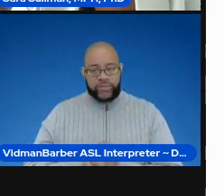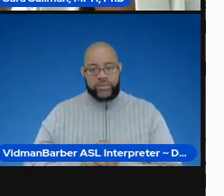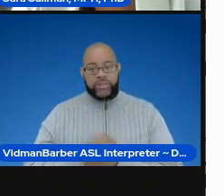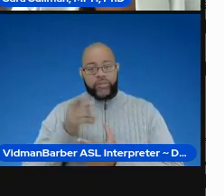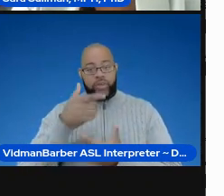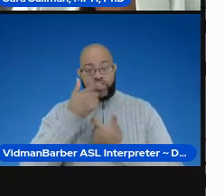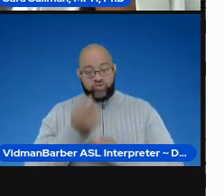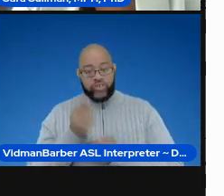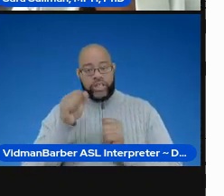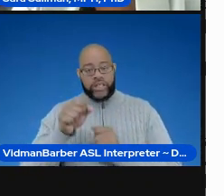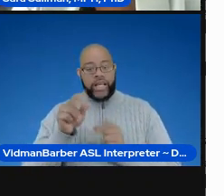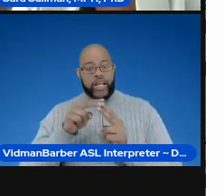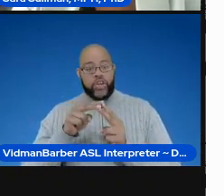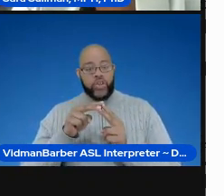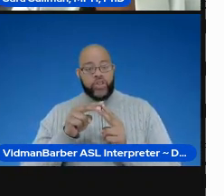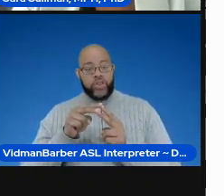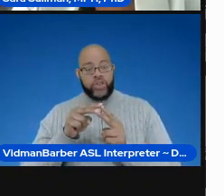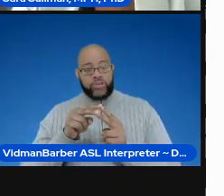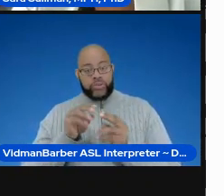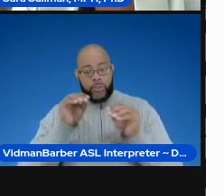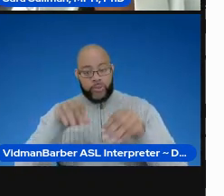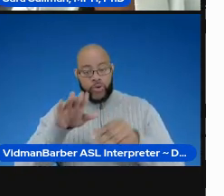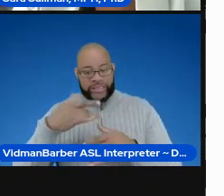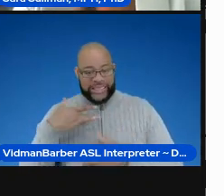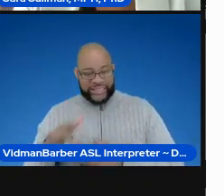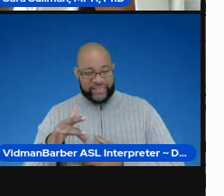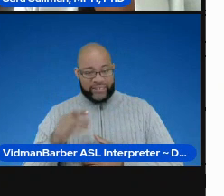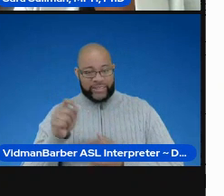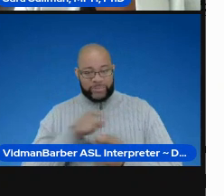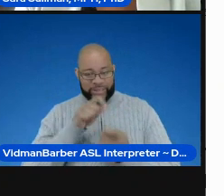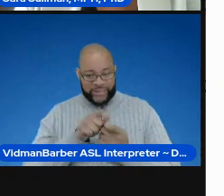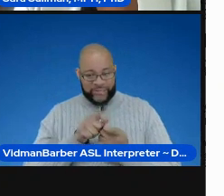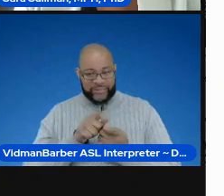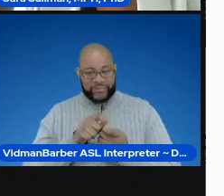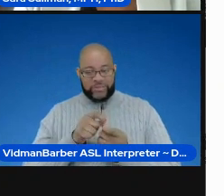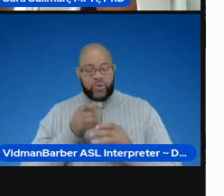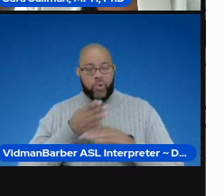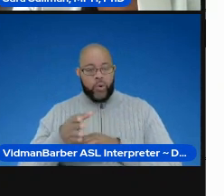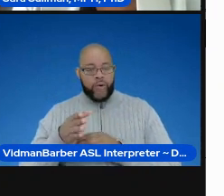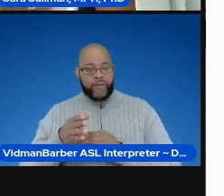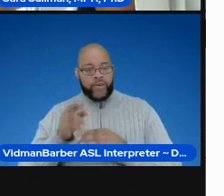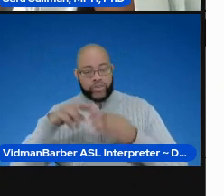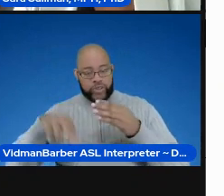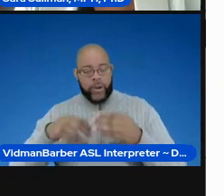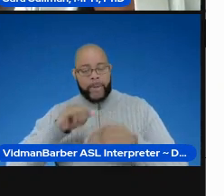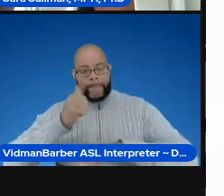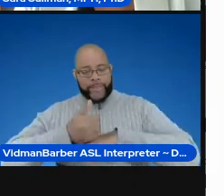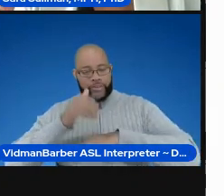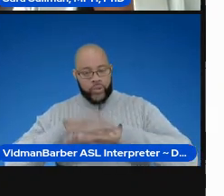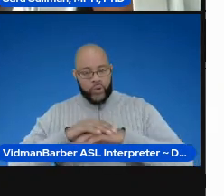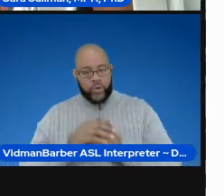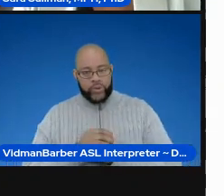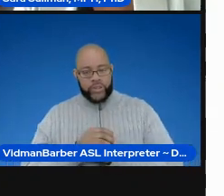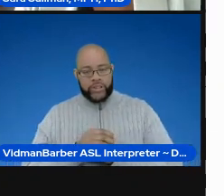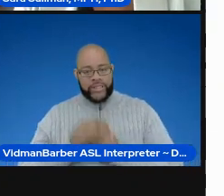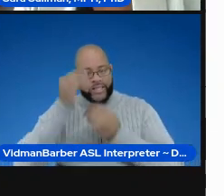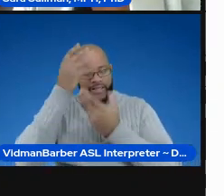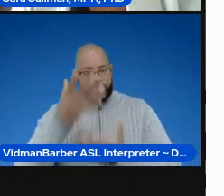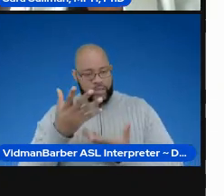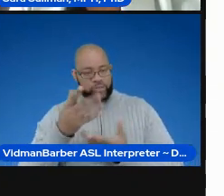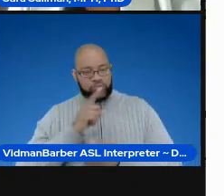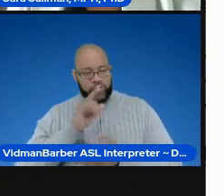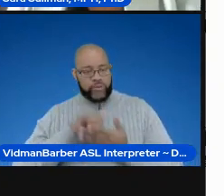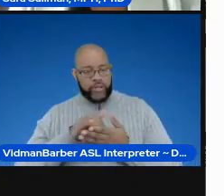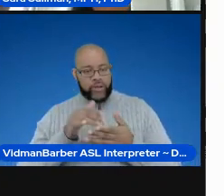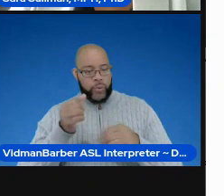are interested, you can either manually input your sensitivity and specificity of a given result based on the information brochure that